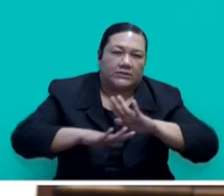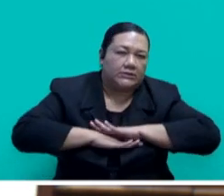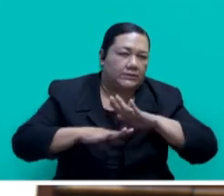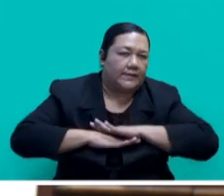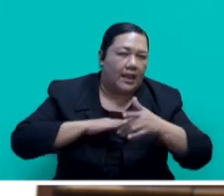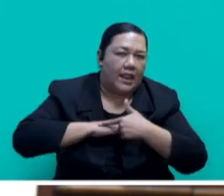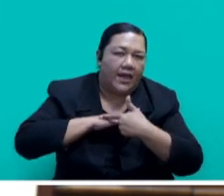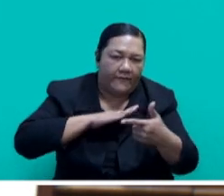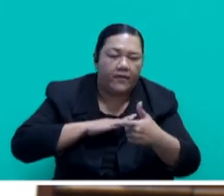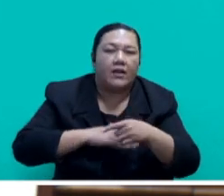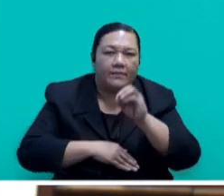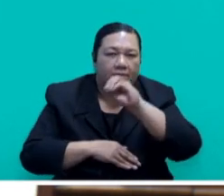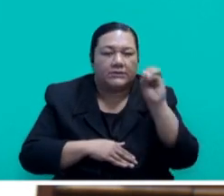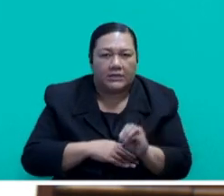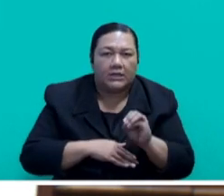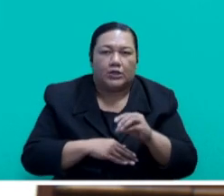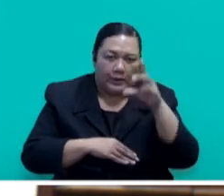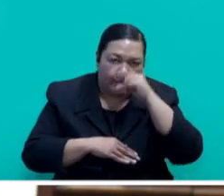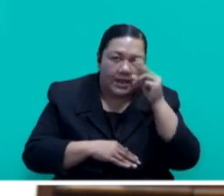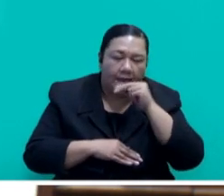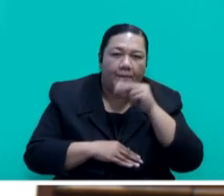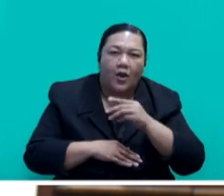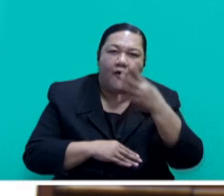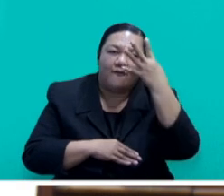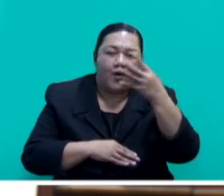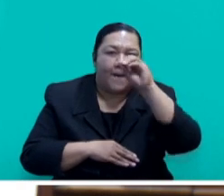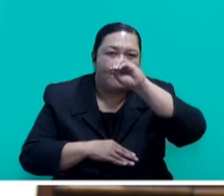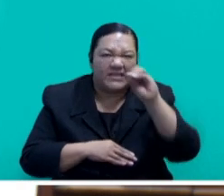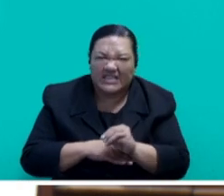of at least, or to be below 4% of our GDP.